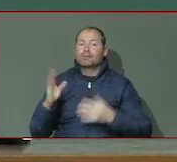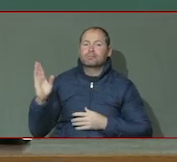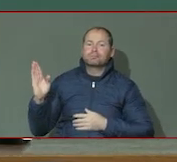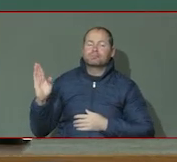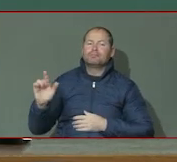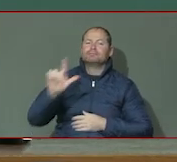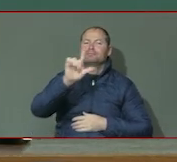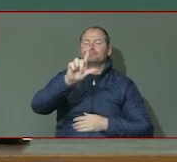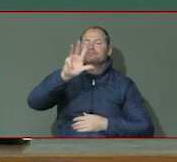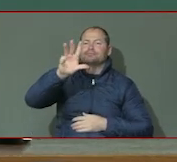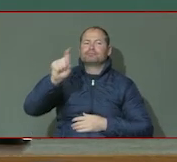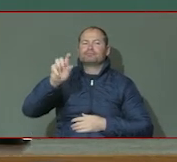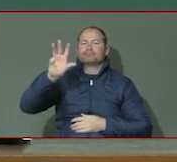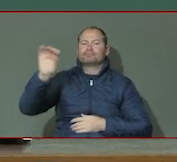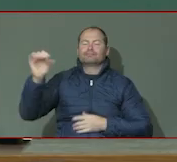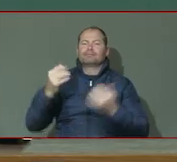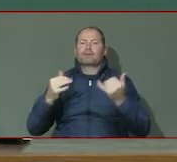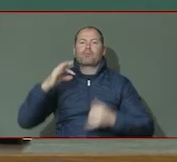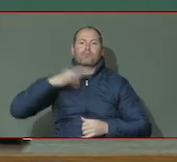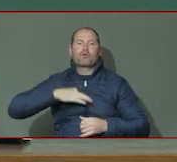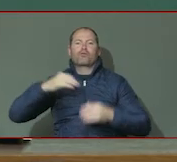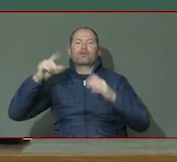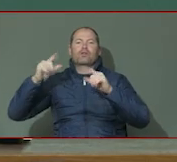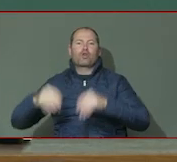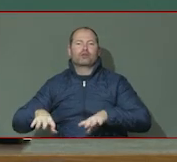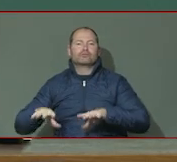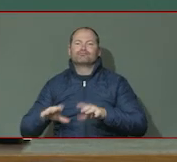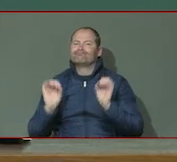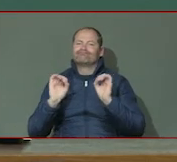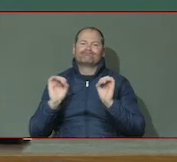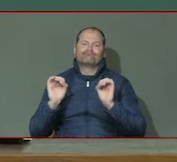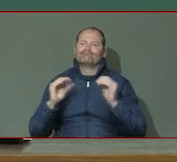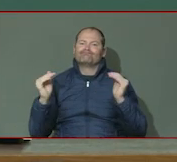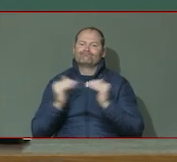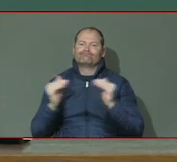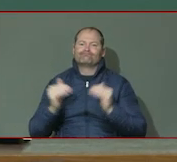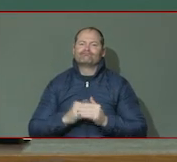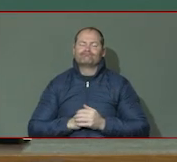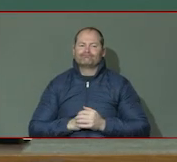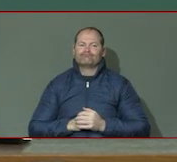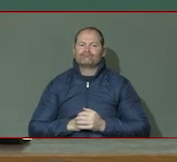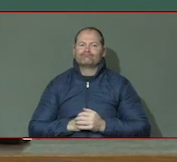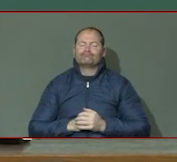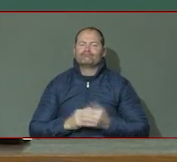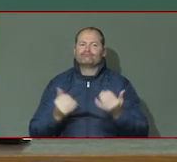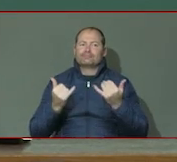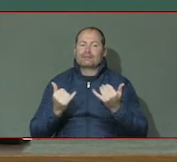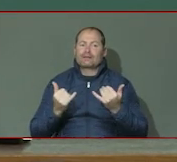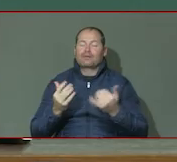79,900. You did not make a profit or a loss. All right. So when they ask you that number